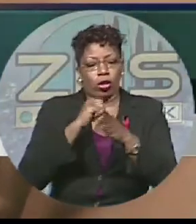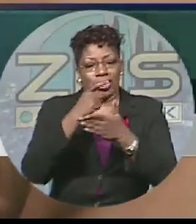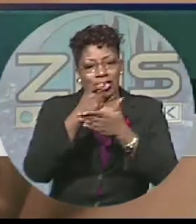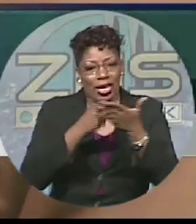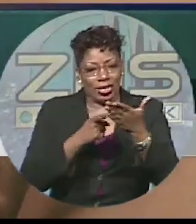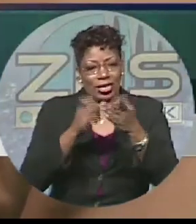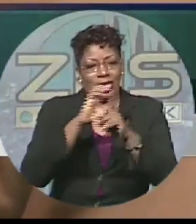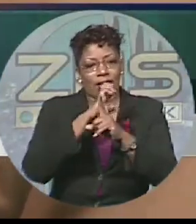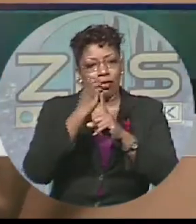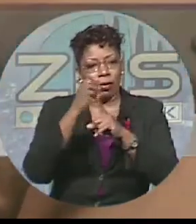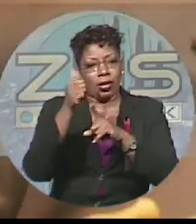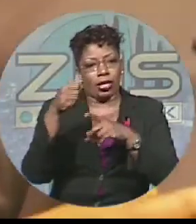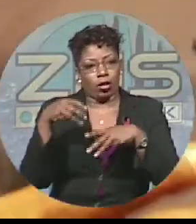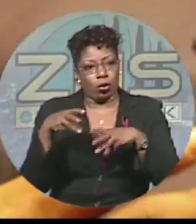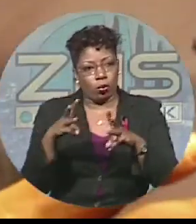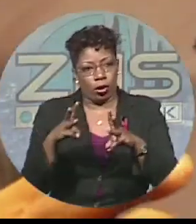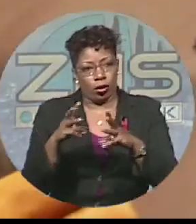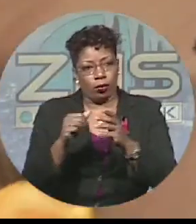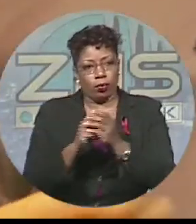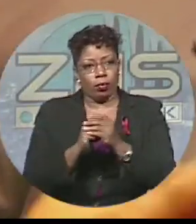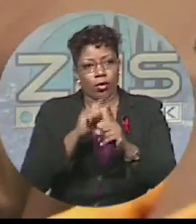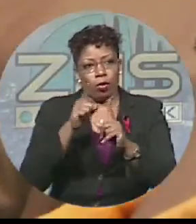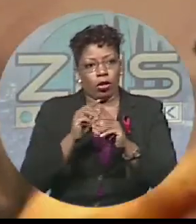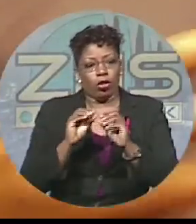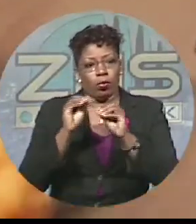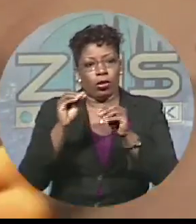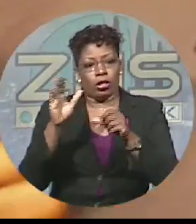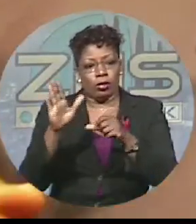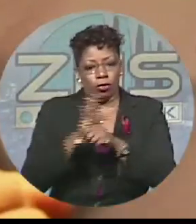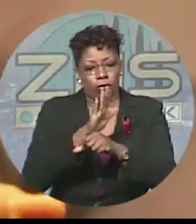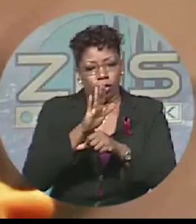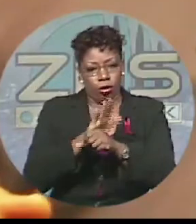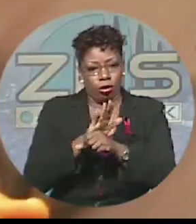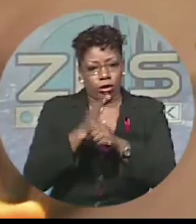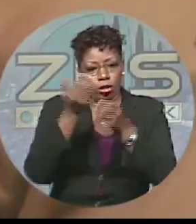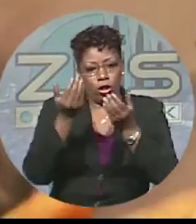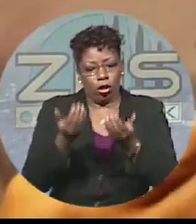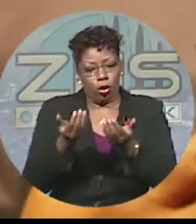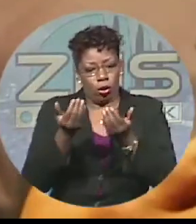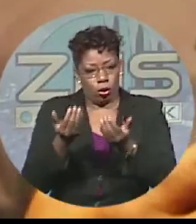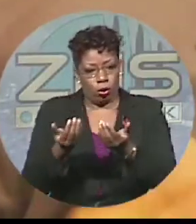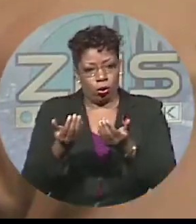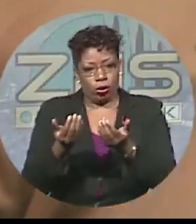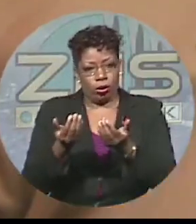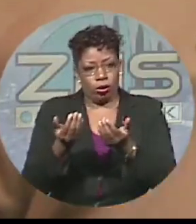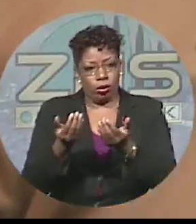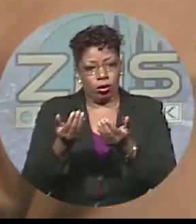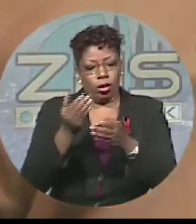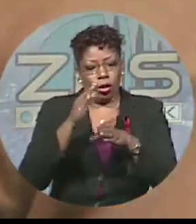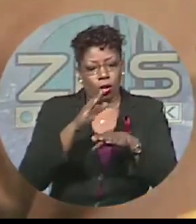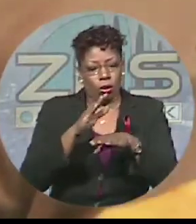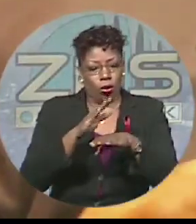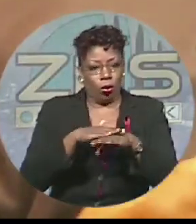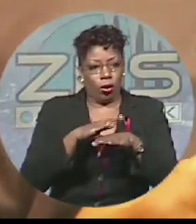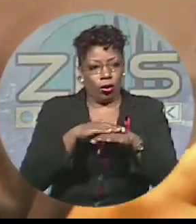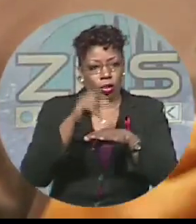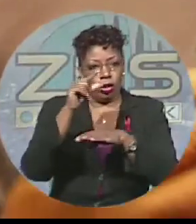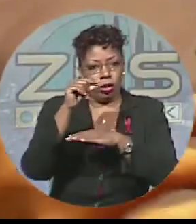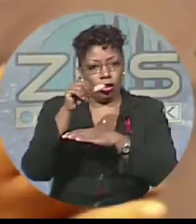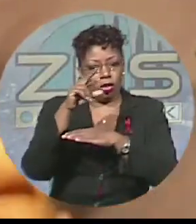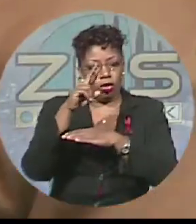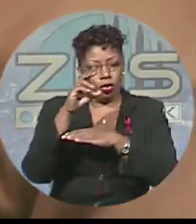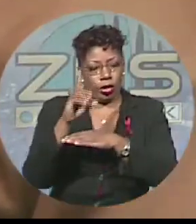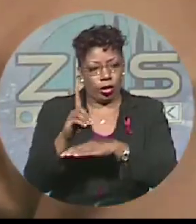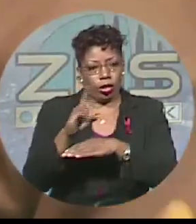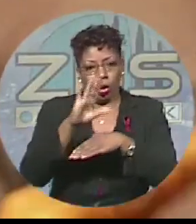any major way, because when you put the full load of this building on the grid, with all